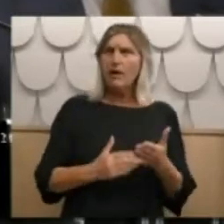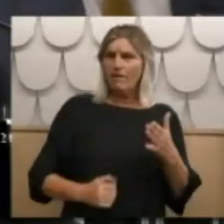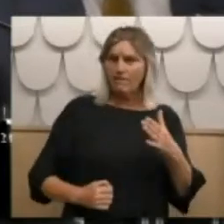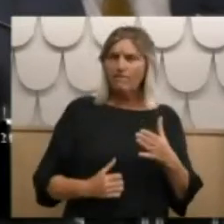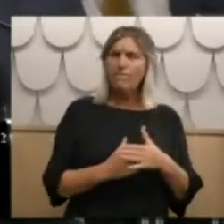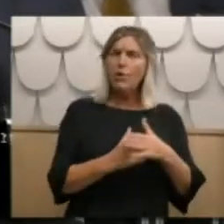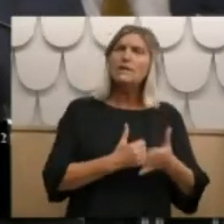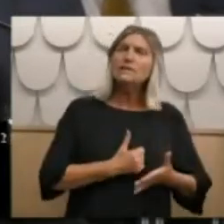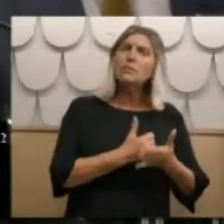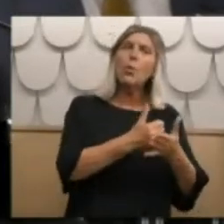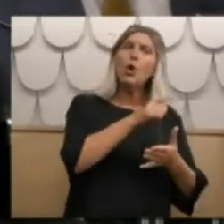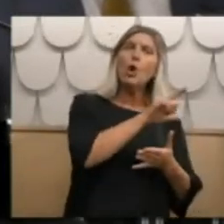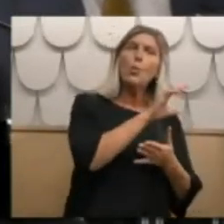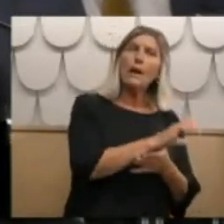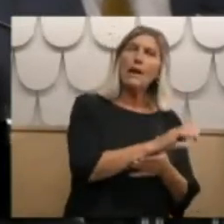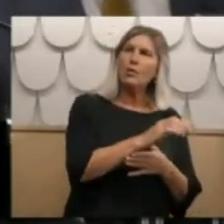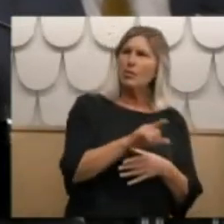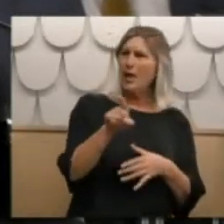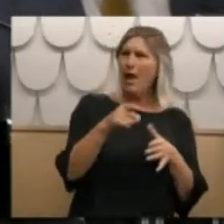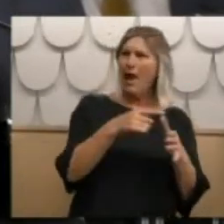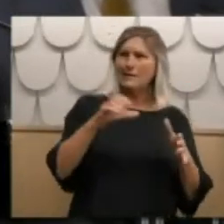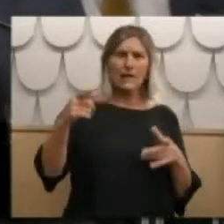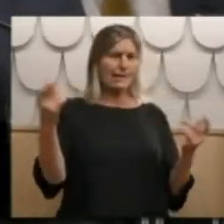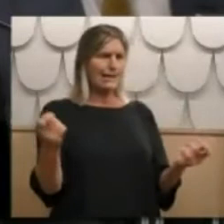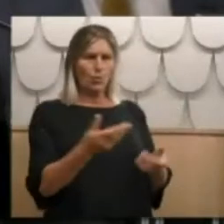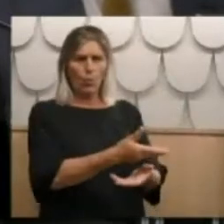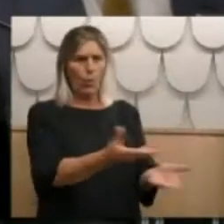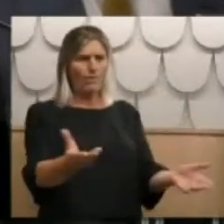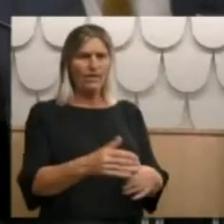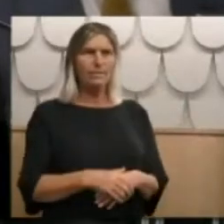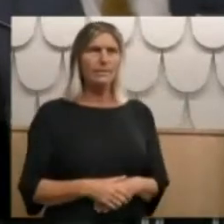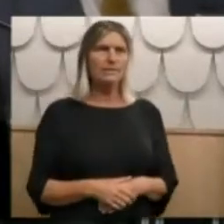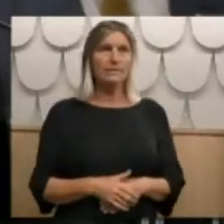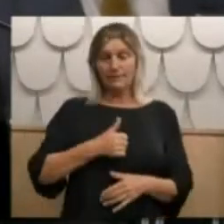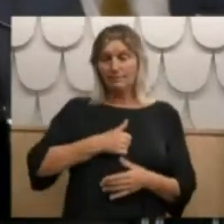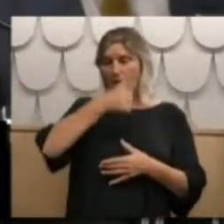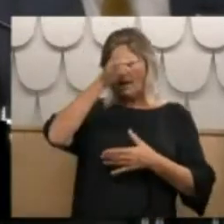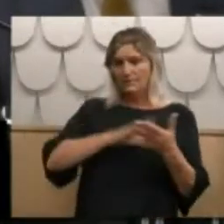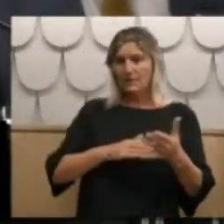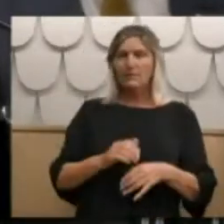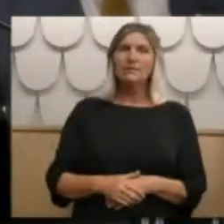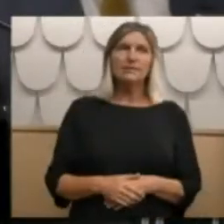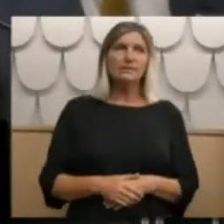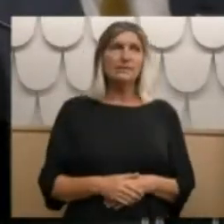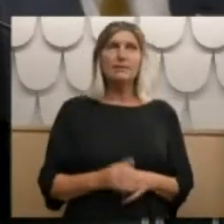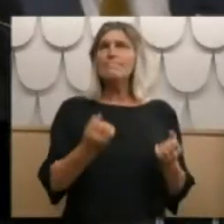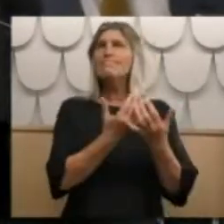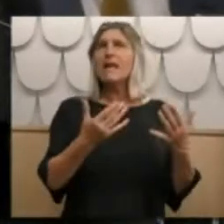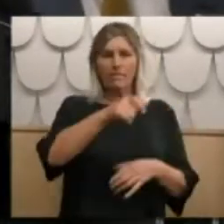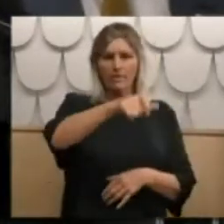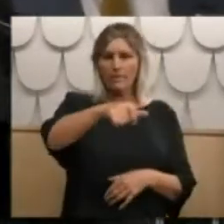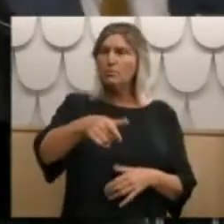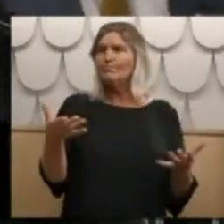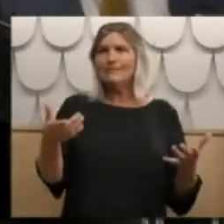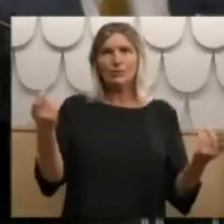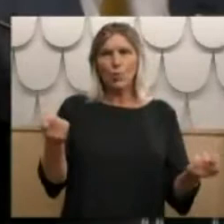Legal say about ACC does not work, from my experience, in the vast majority of cases. If